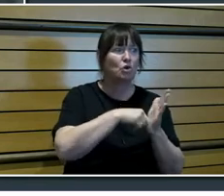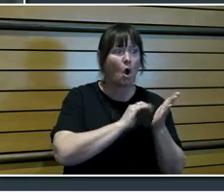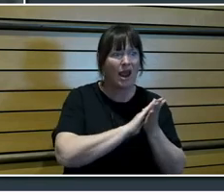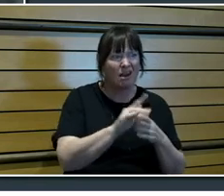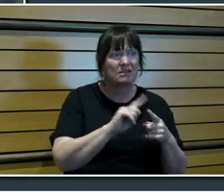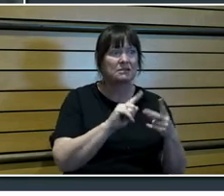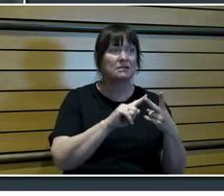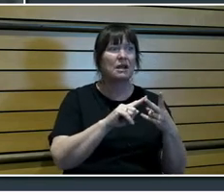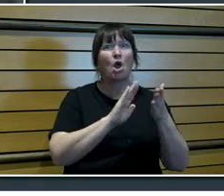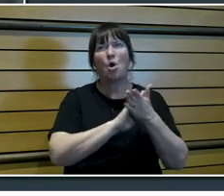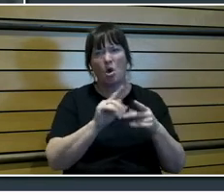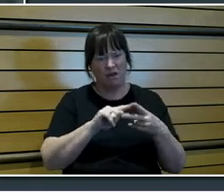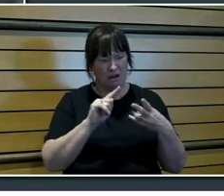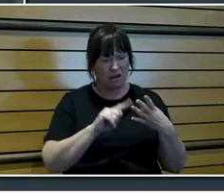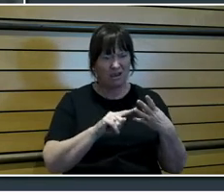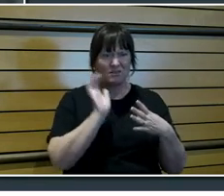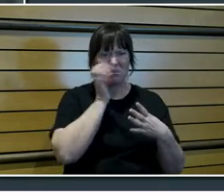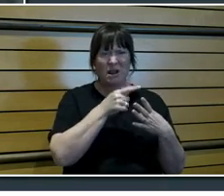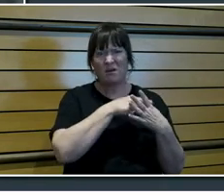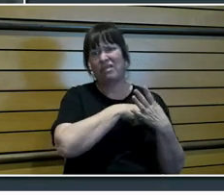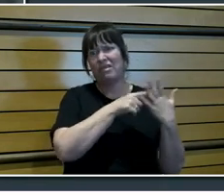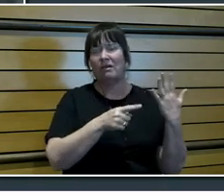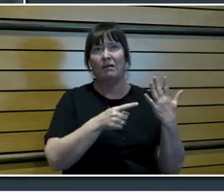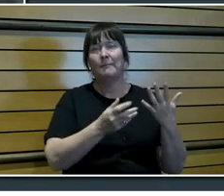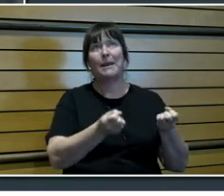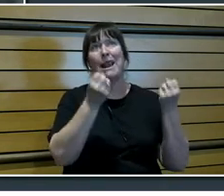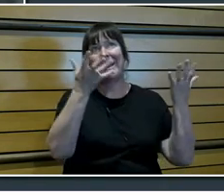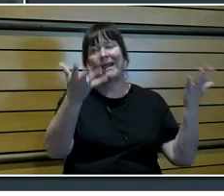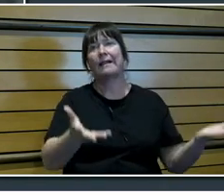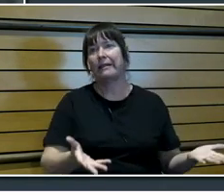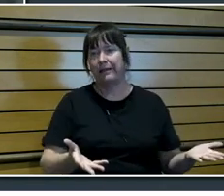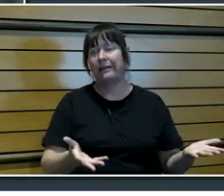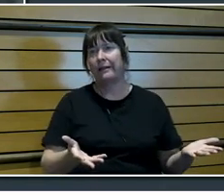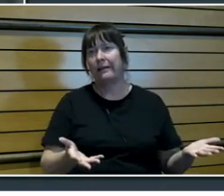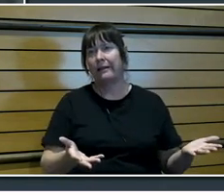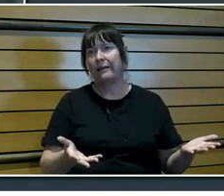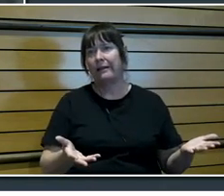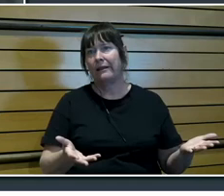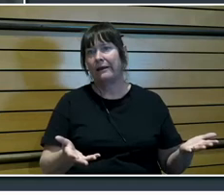with Herbert, we've had to put up with bloody hell in this town.